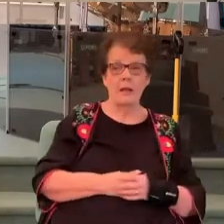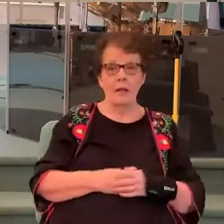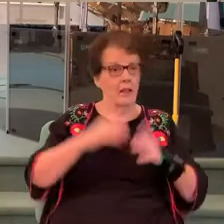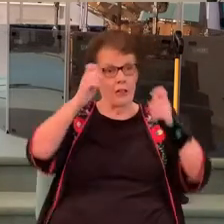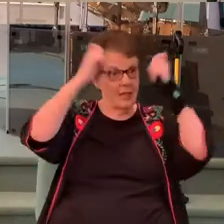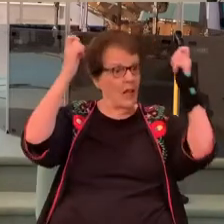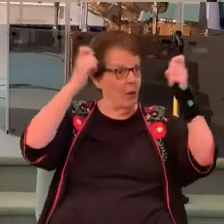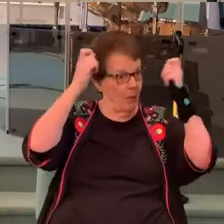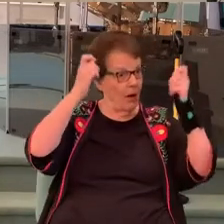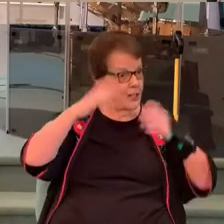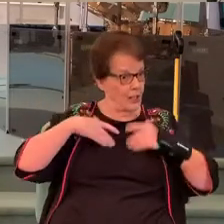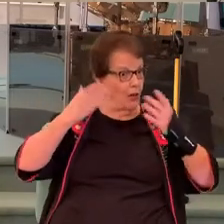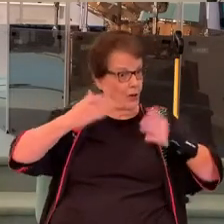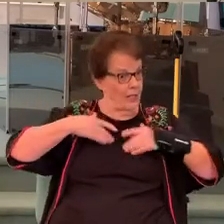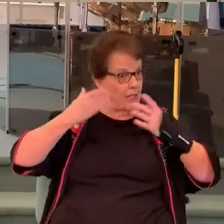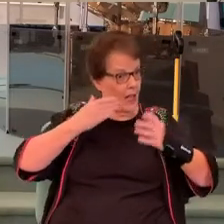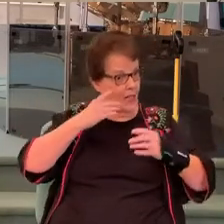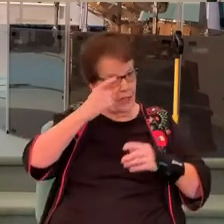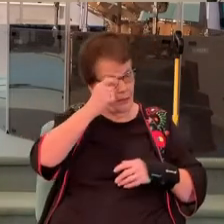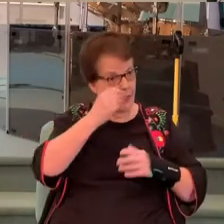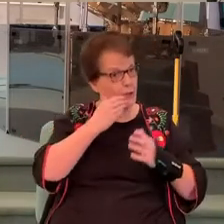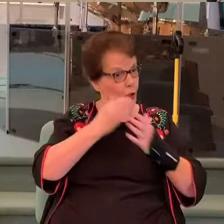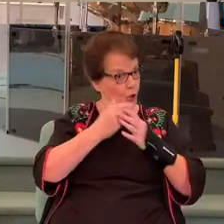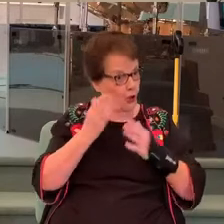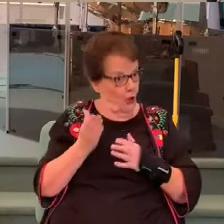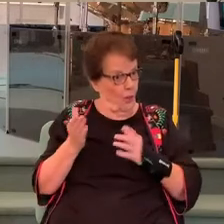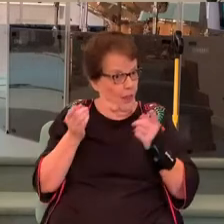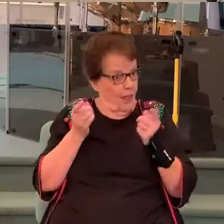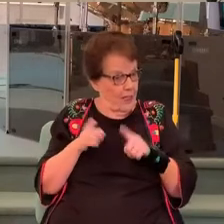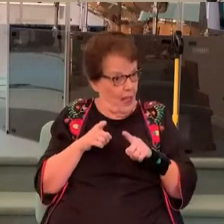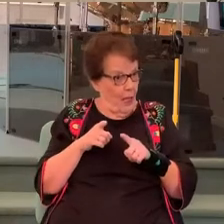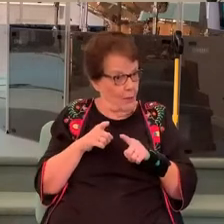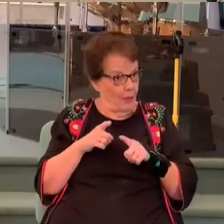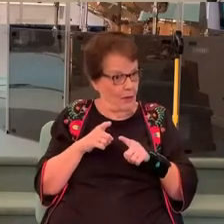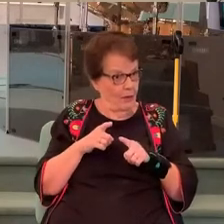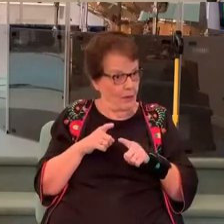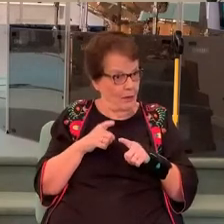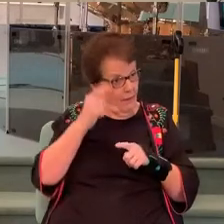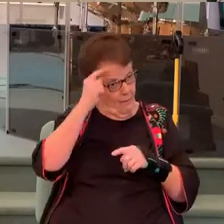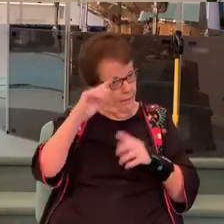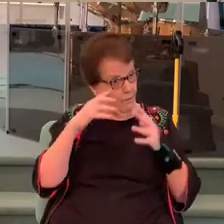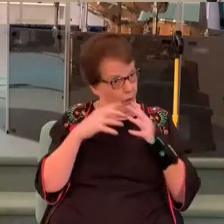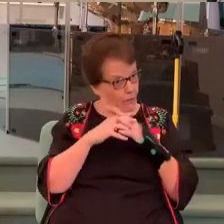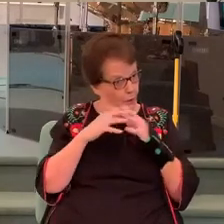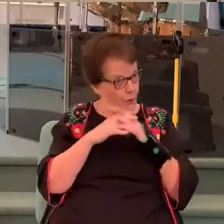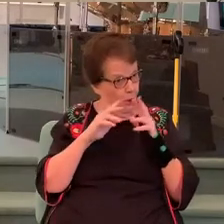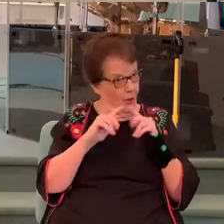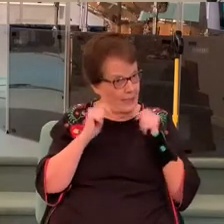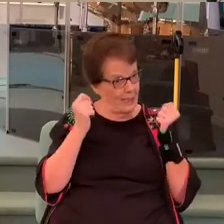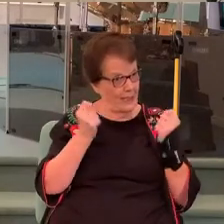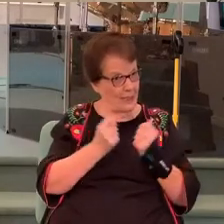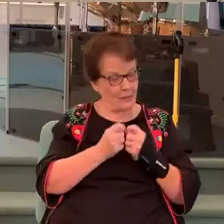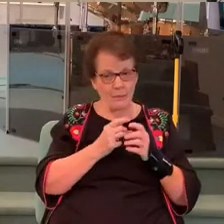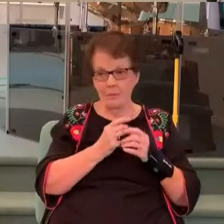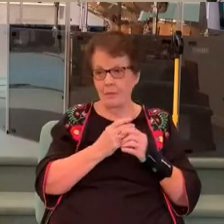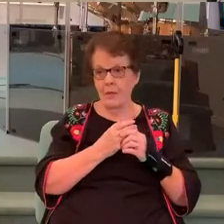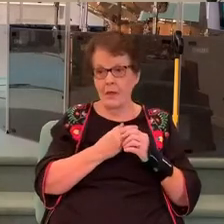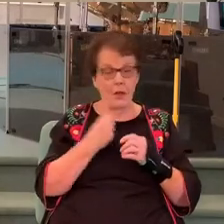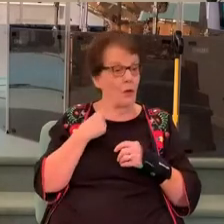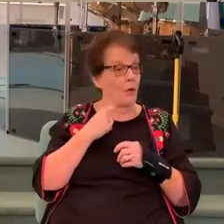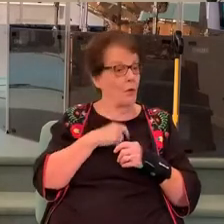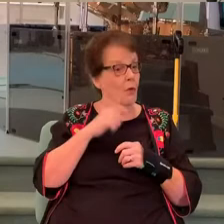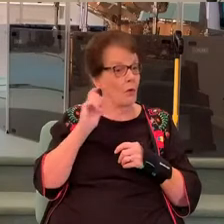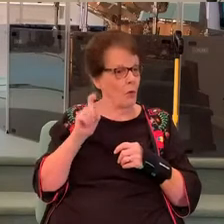celebration because a good thing has happened. And when a good thing happens in your life, you sing praises. You take that to the